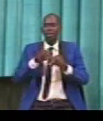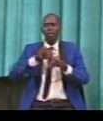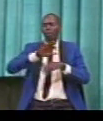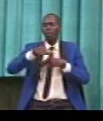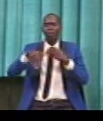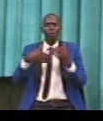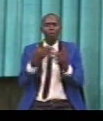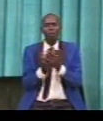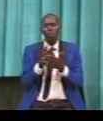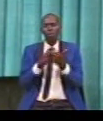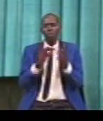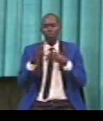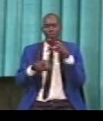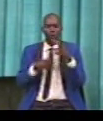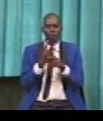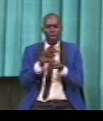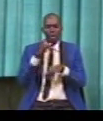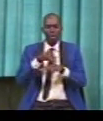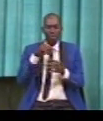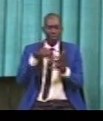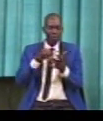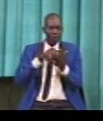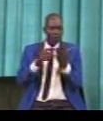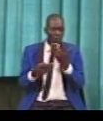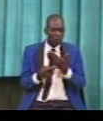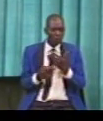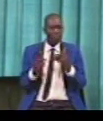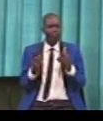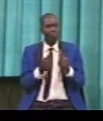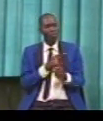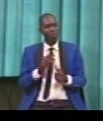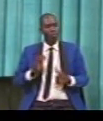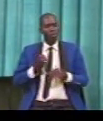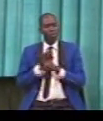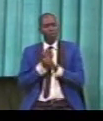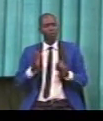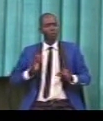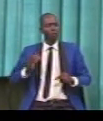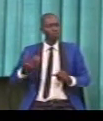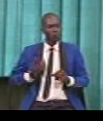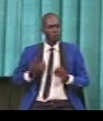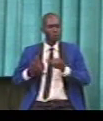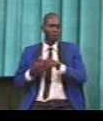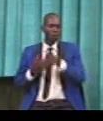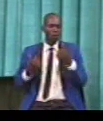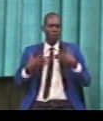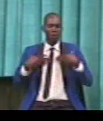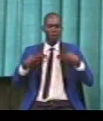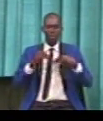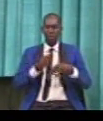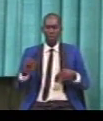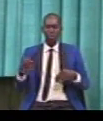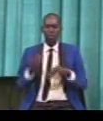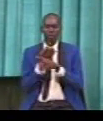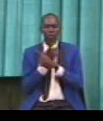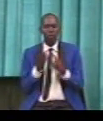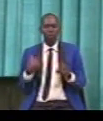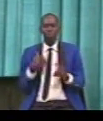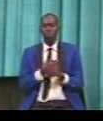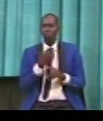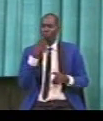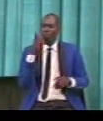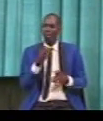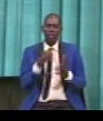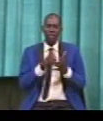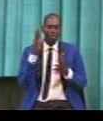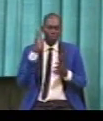this crusade. First and foremost, salvation of souls and every other blessing, healing, deliverance, we decree it shall be permanent. Open your